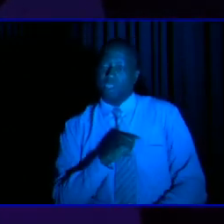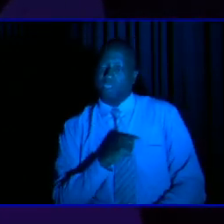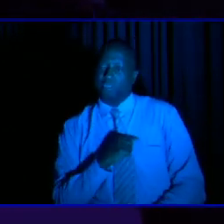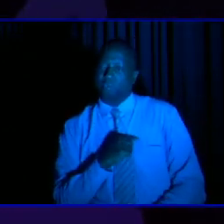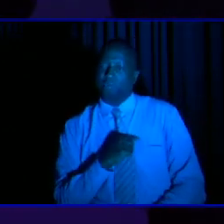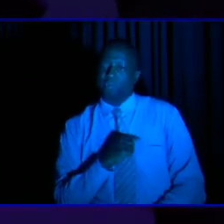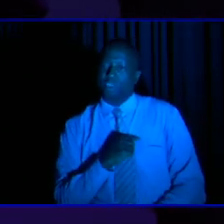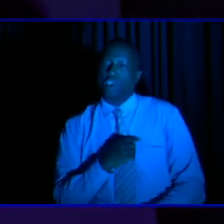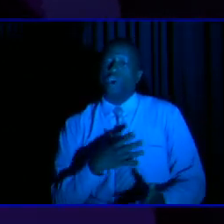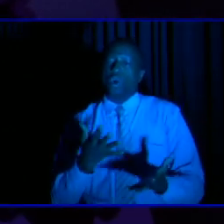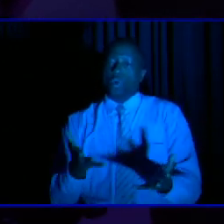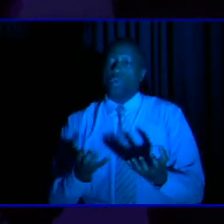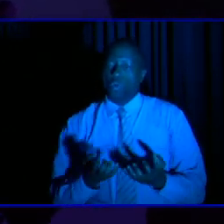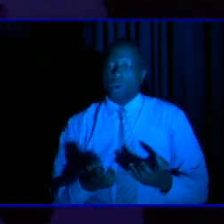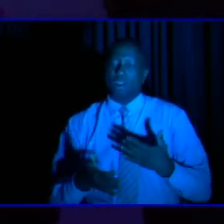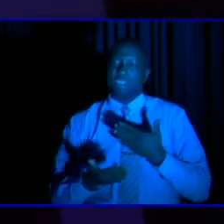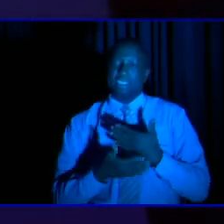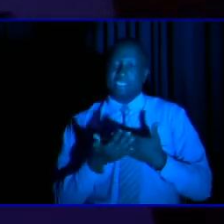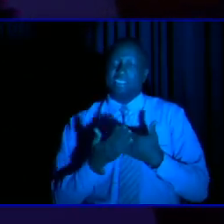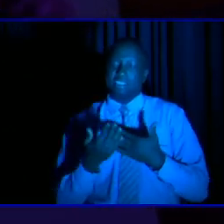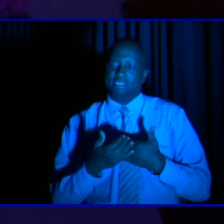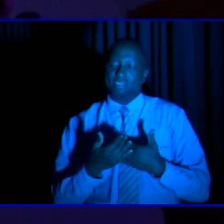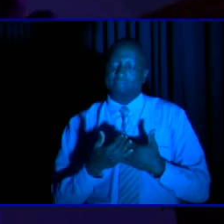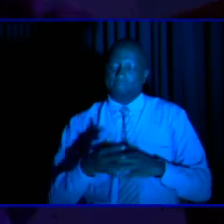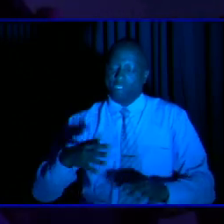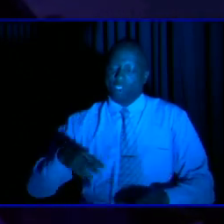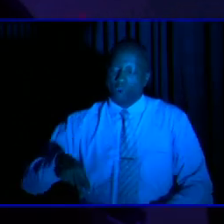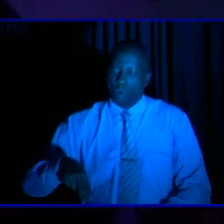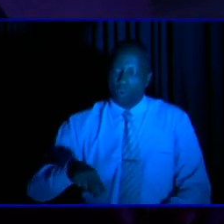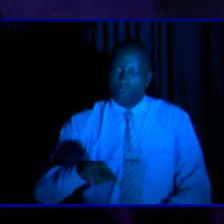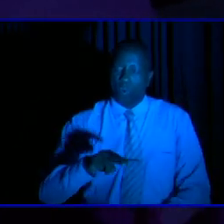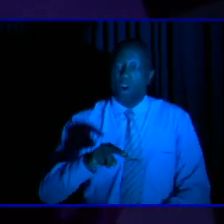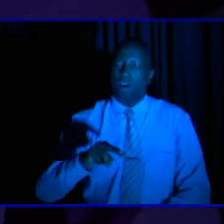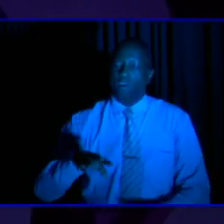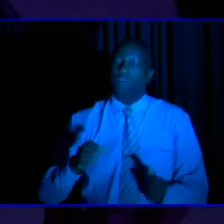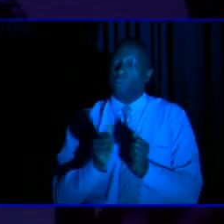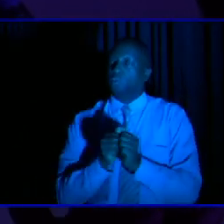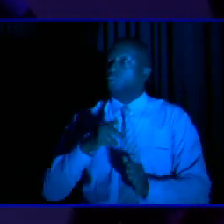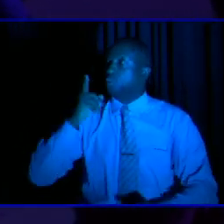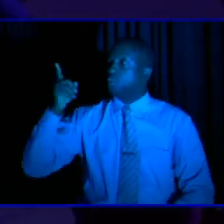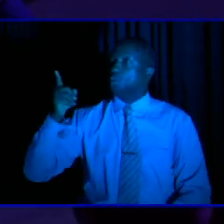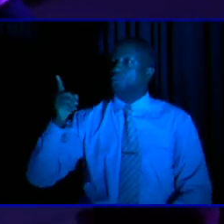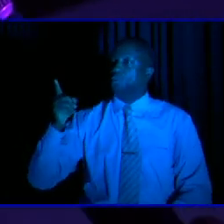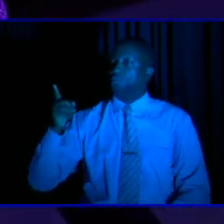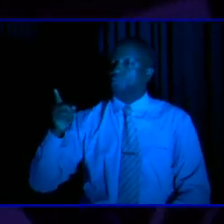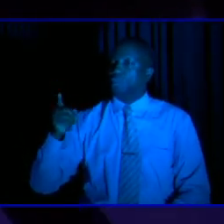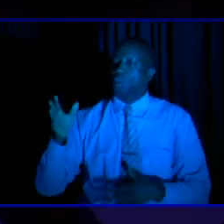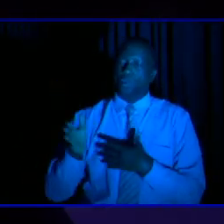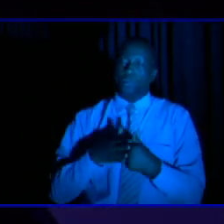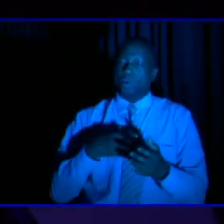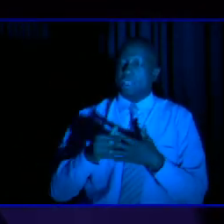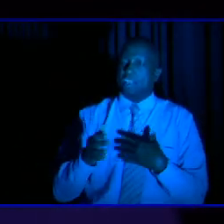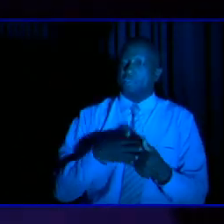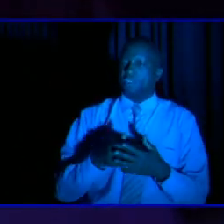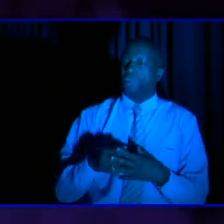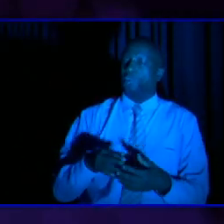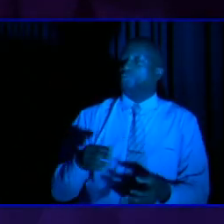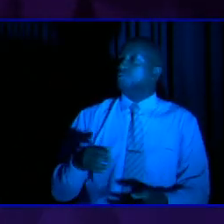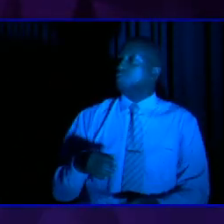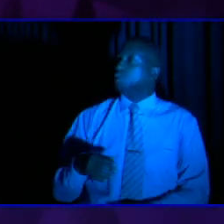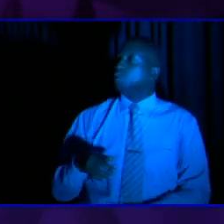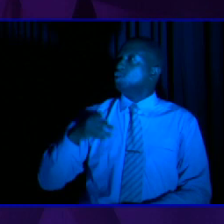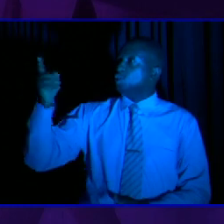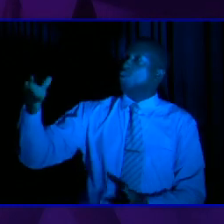want an easy walk with you, where whatever we ask of you, it will just come to us like that.